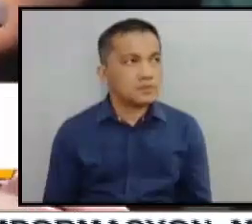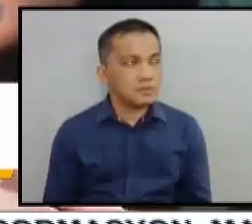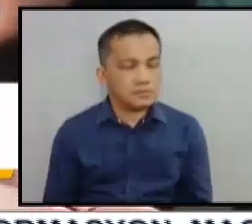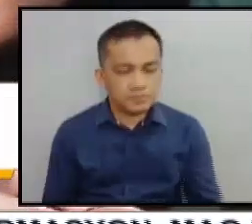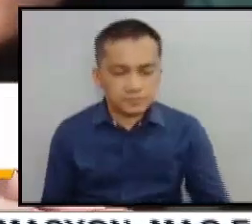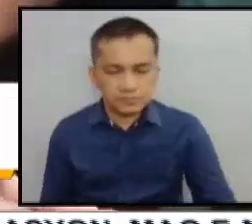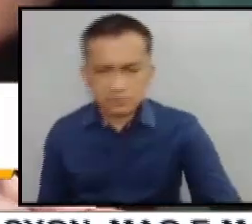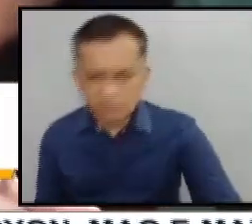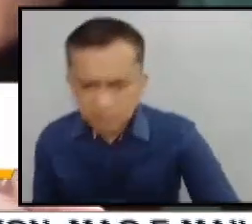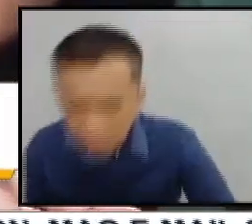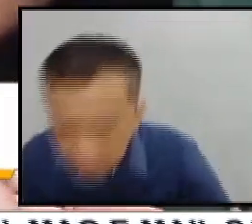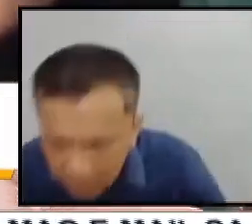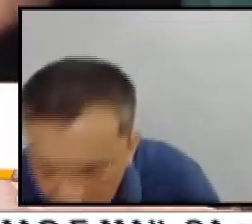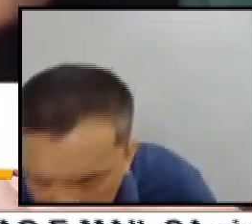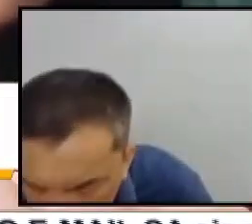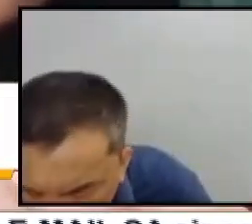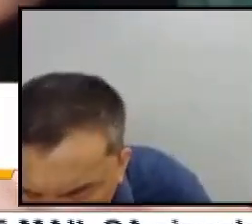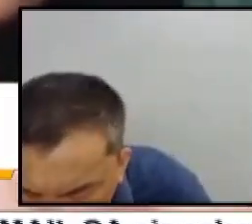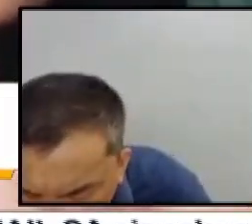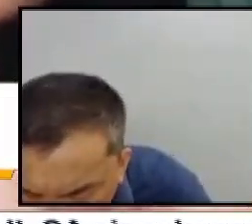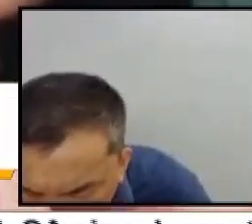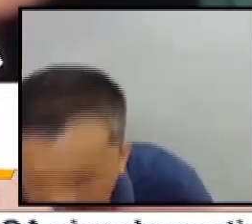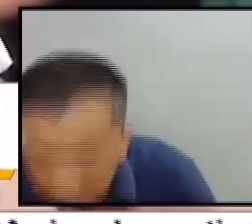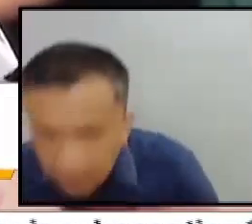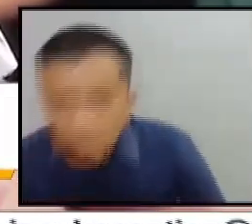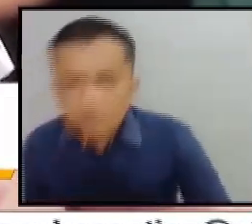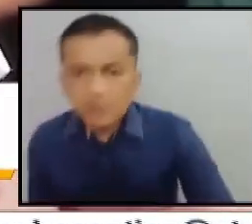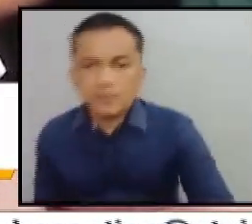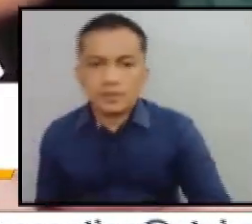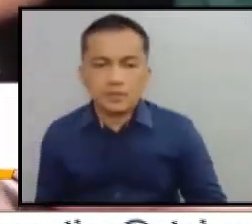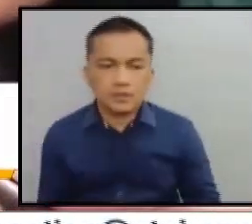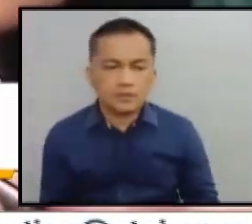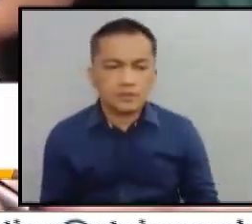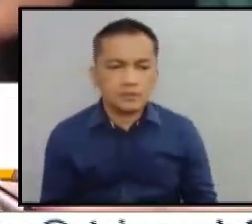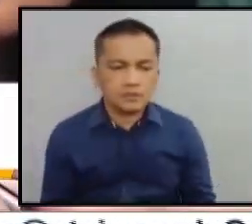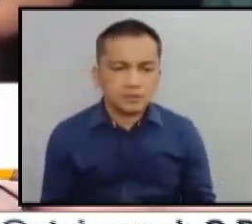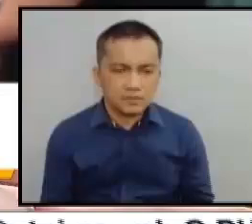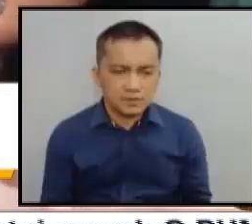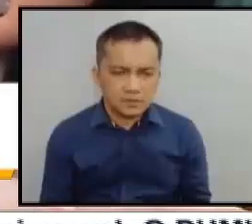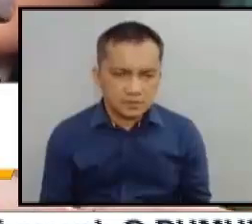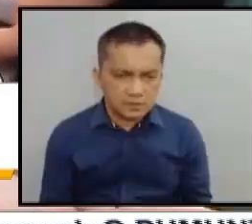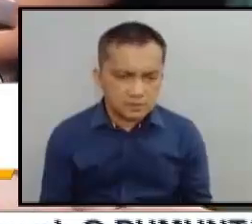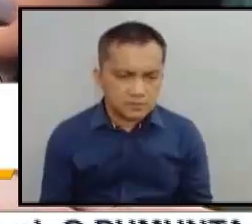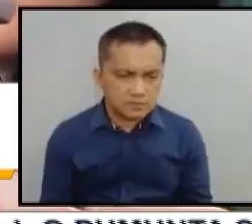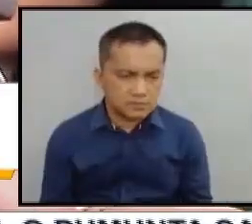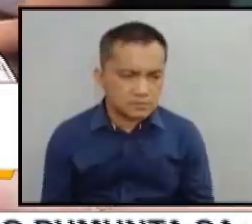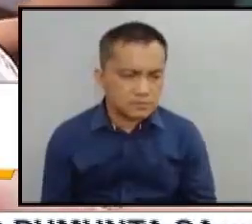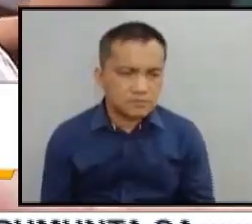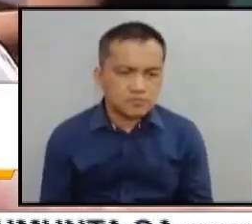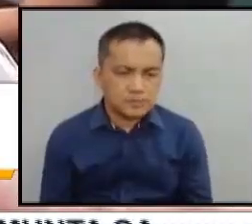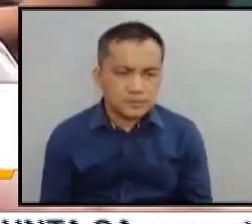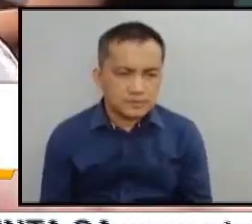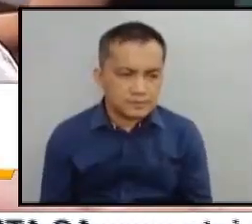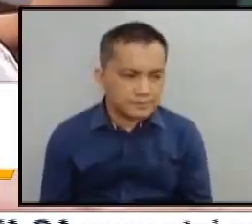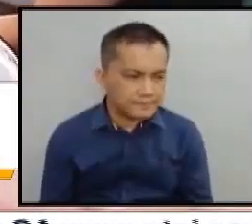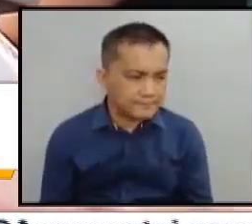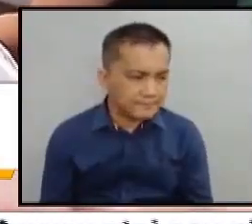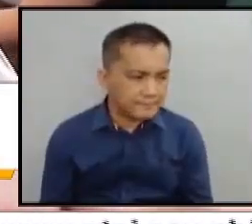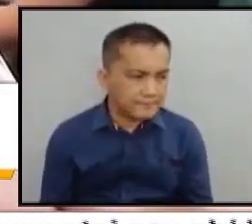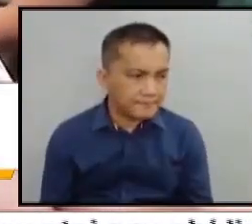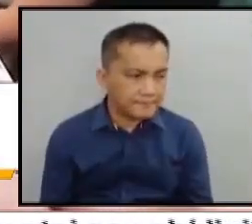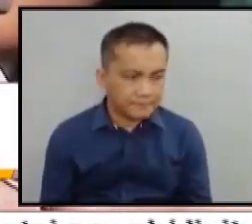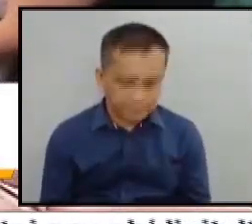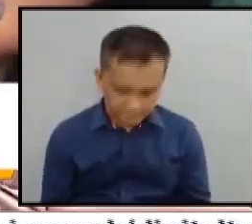and the other reclaimed areas. They destroyed the environment. I don't want to dignify their statement. In the first